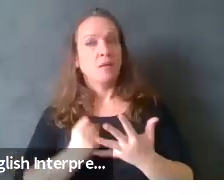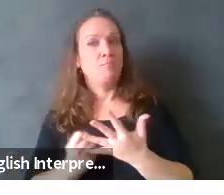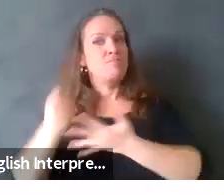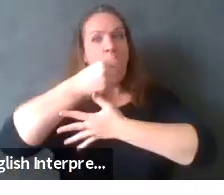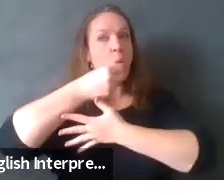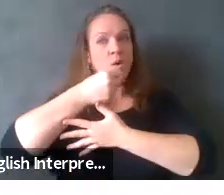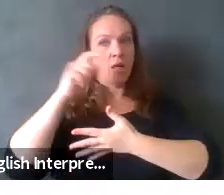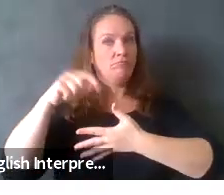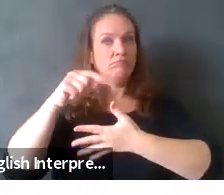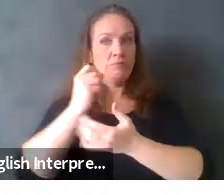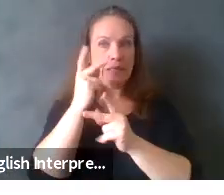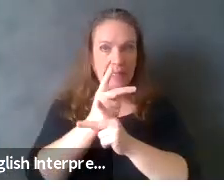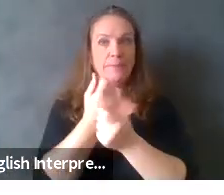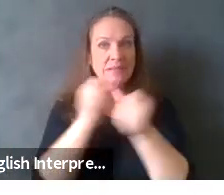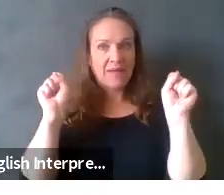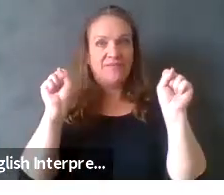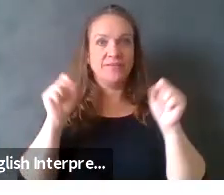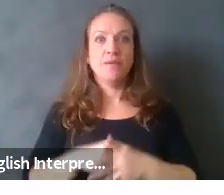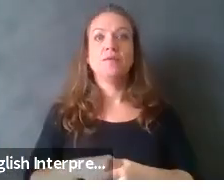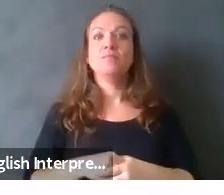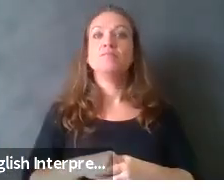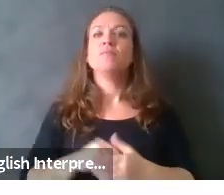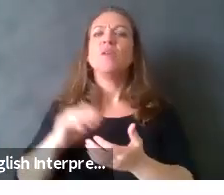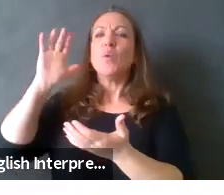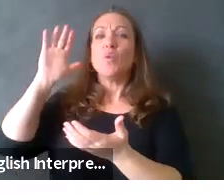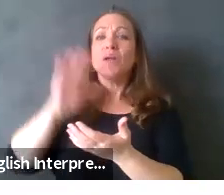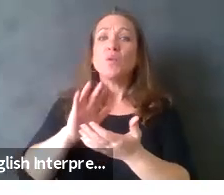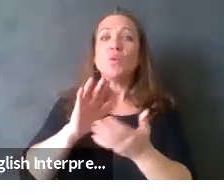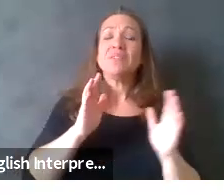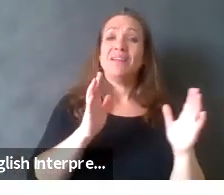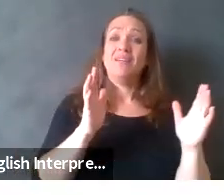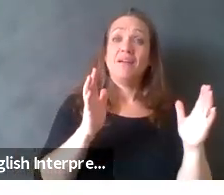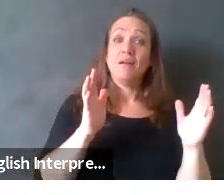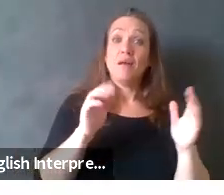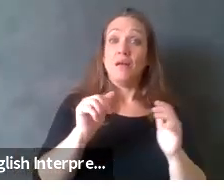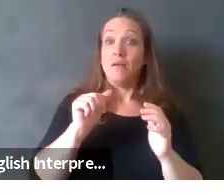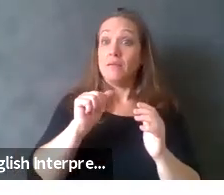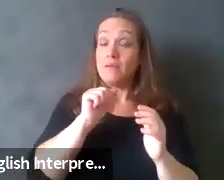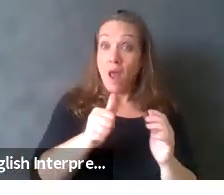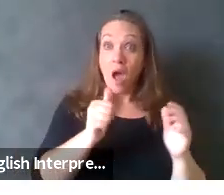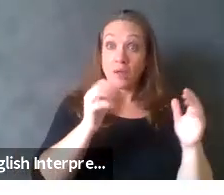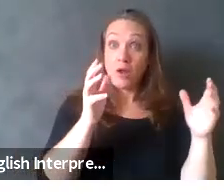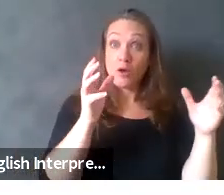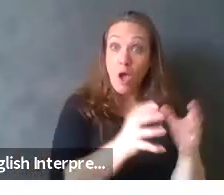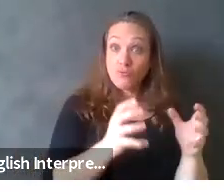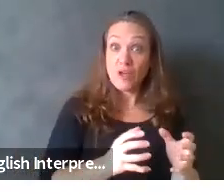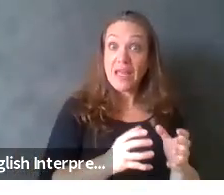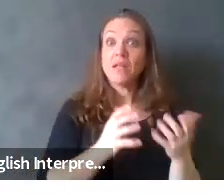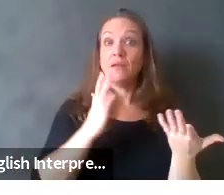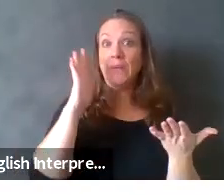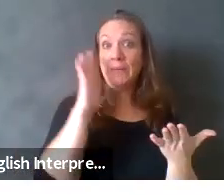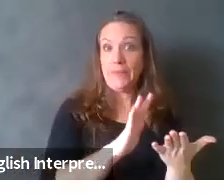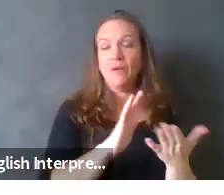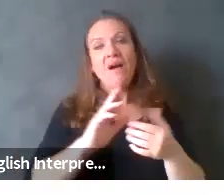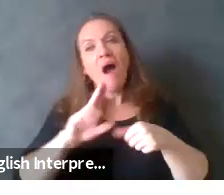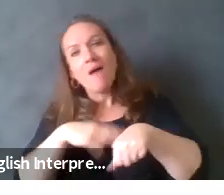of non-congregate settings for sheltering clients is preferred during this pandemic. Of course, it is safer to be